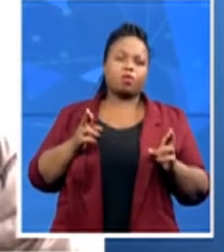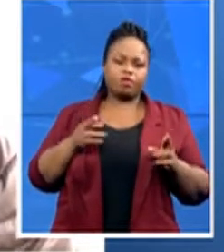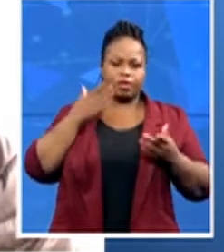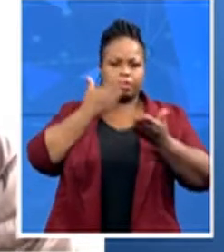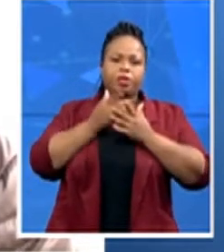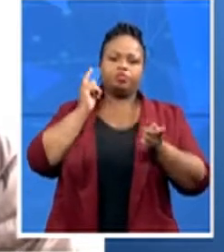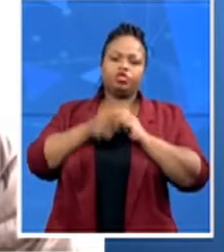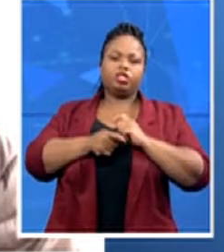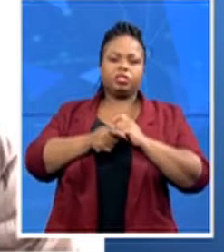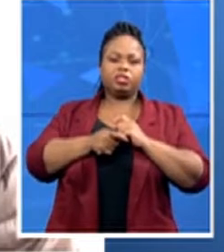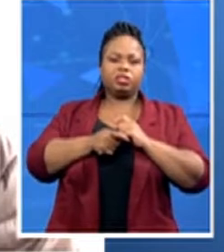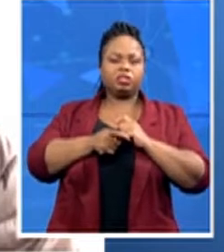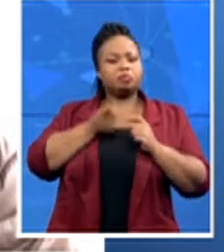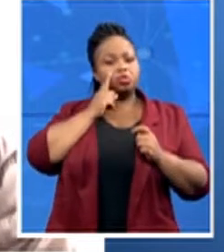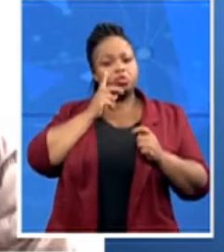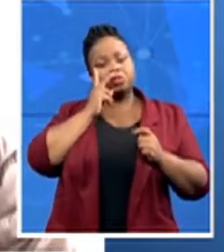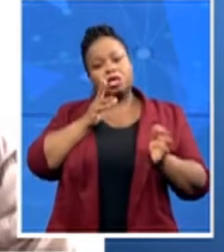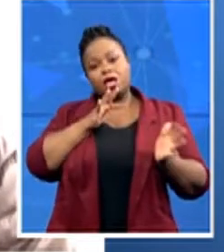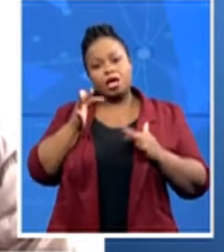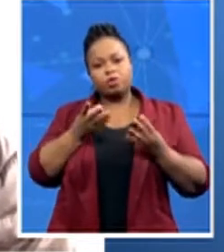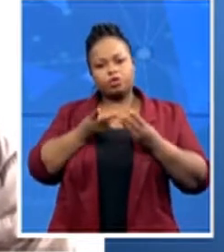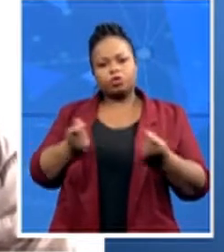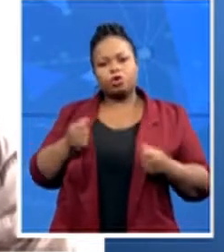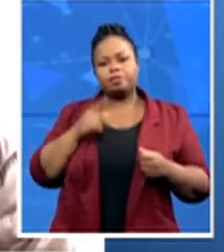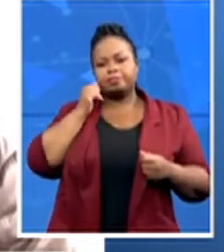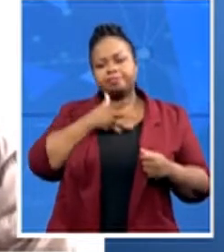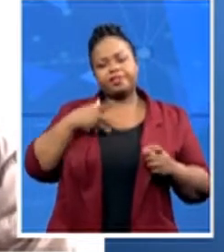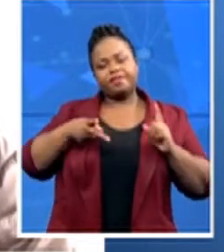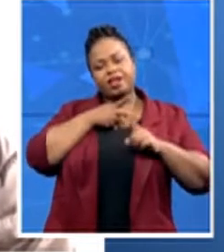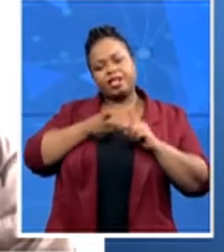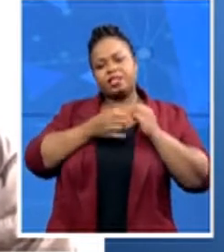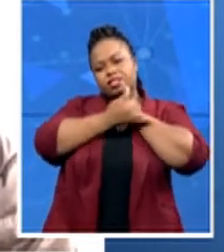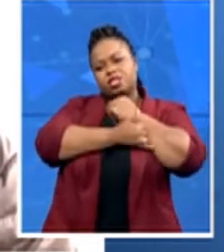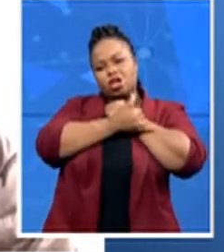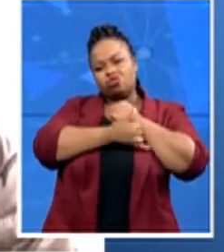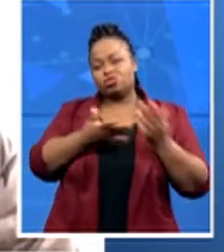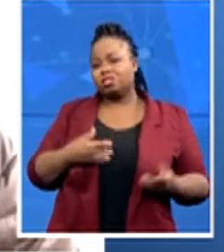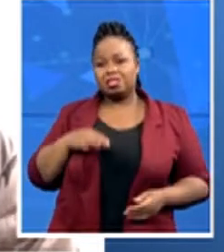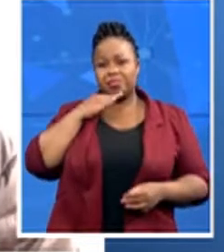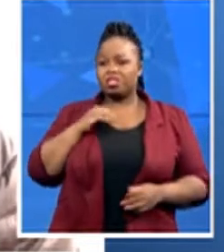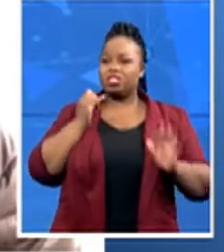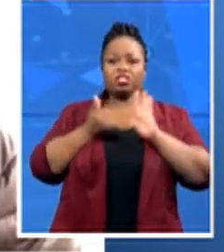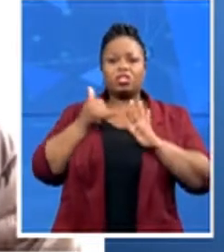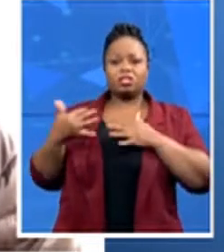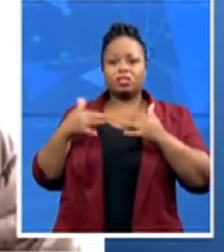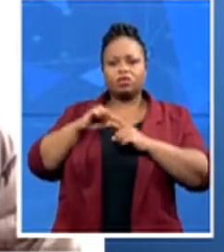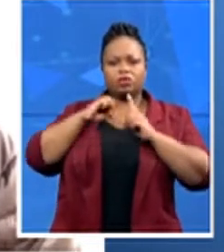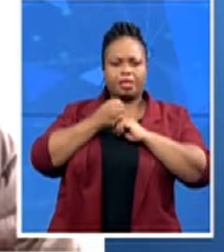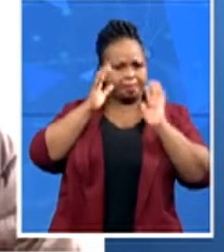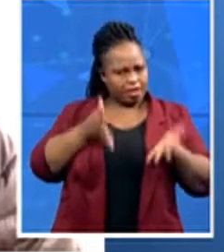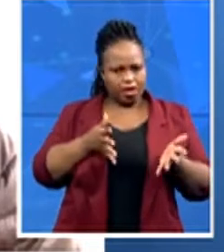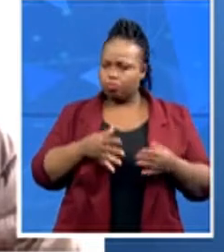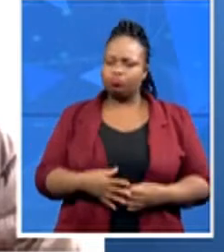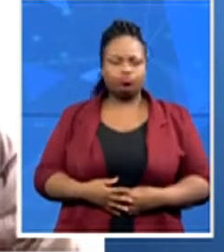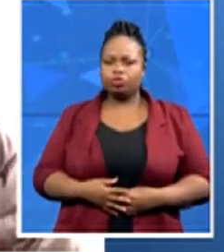address gender-based violence in the country. And it's not just civil society, it's almost everyone, including South